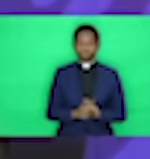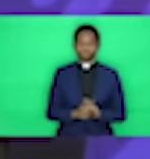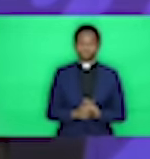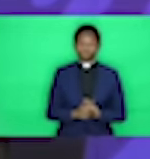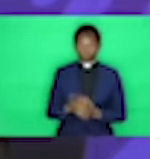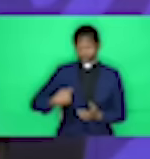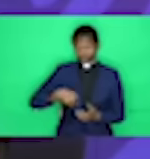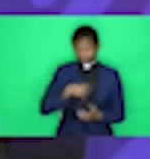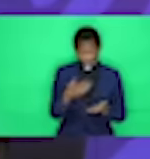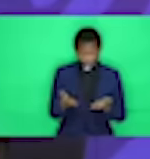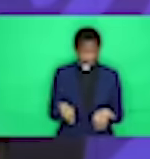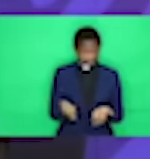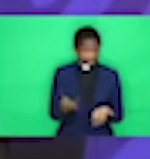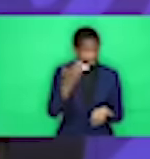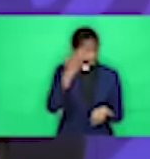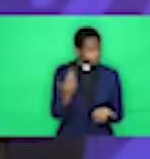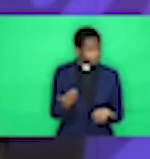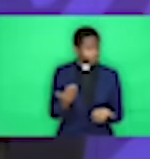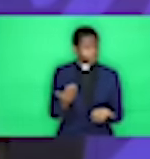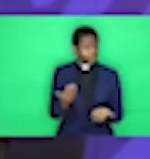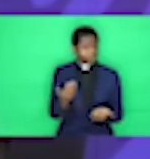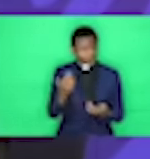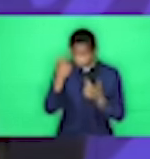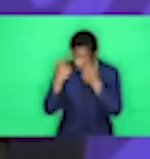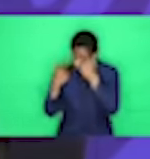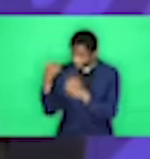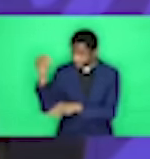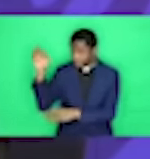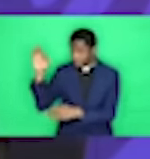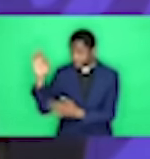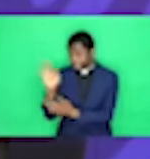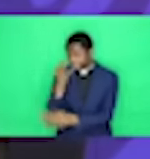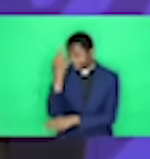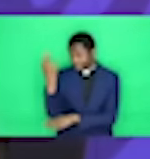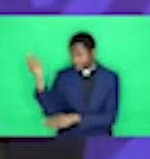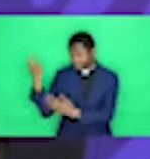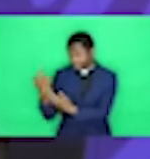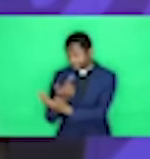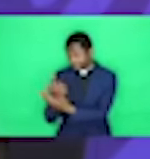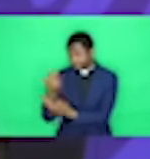because of this flag. This flag.